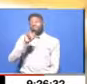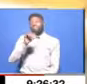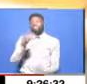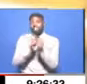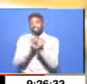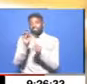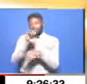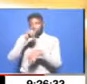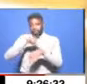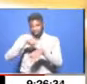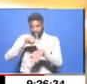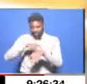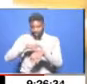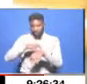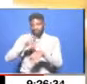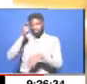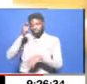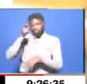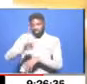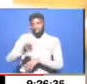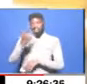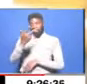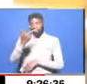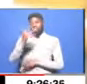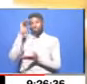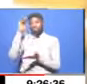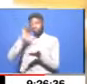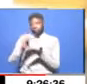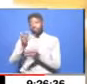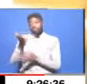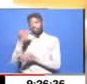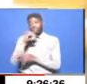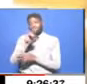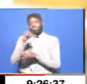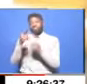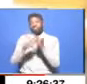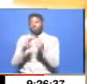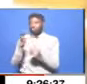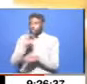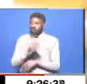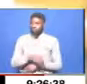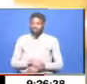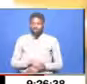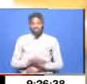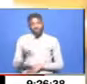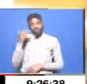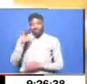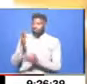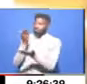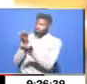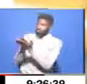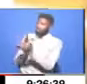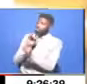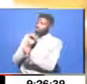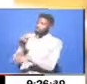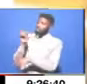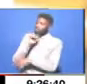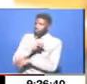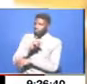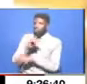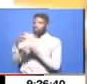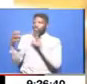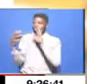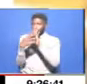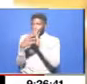bench reduced the amount from 27 million shillings. Murungaru had sued Githongo for causing the publication of